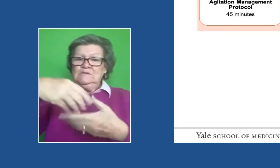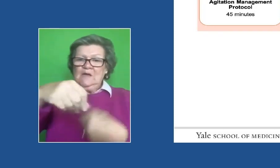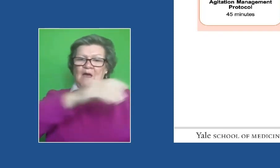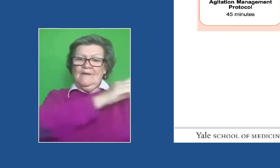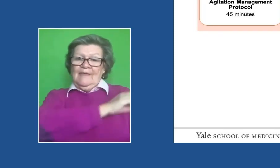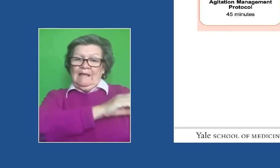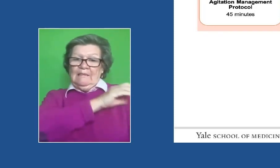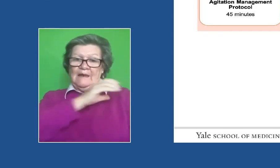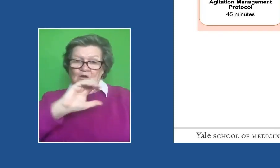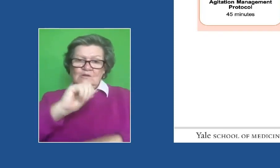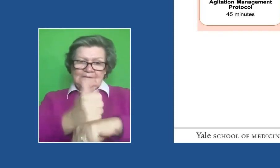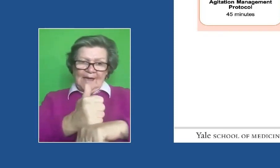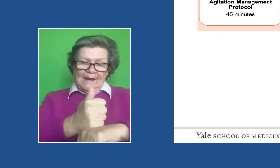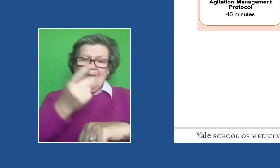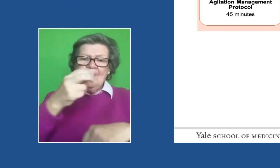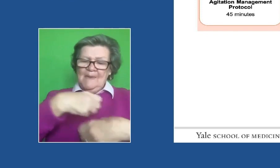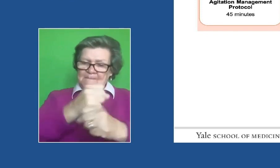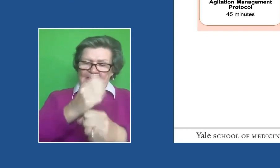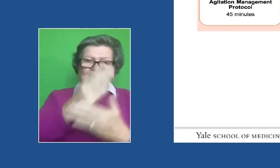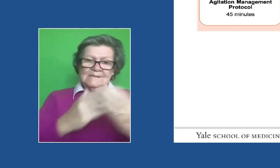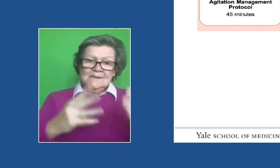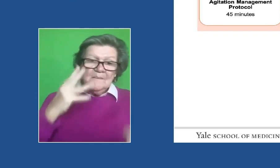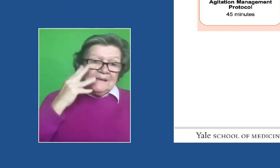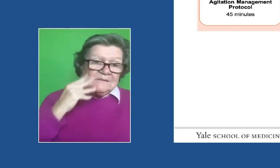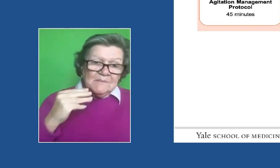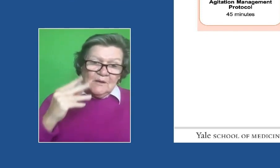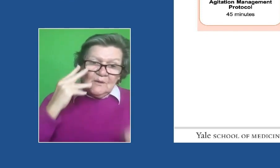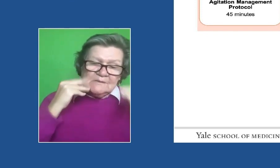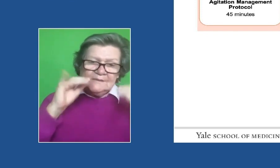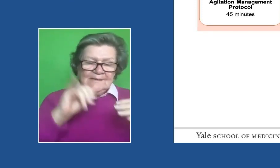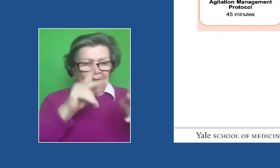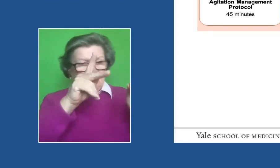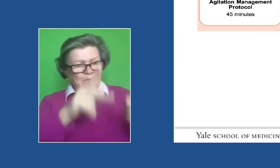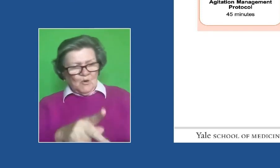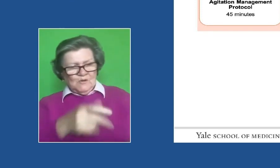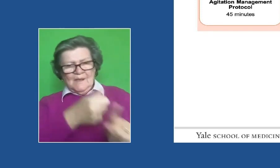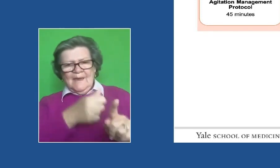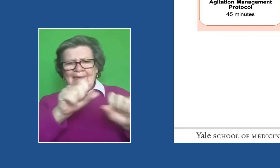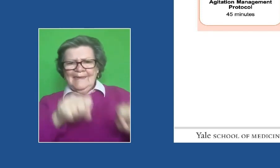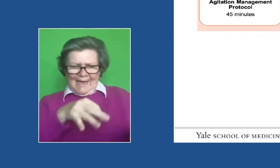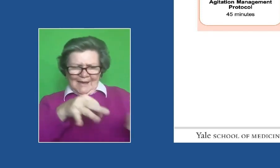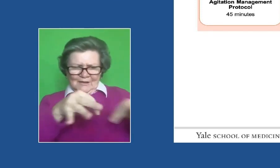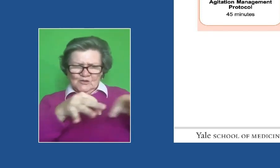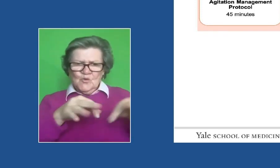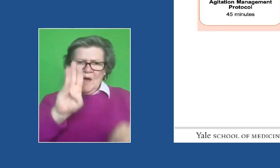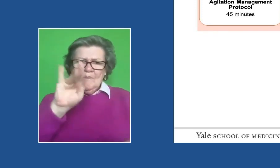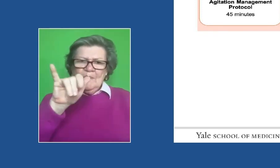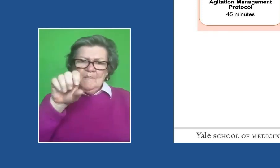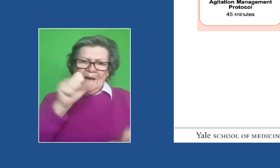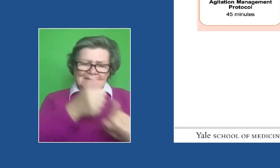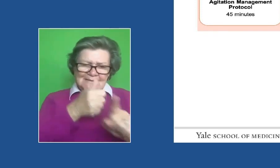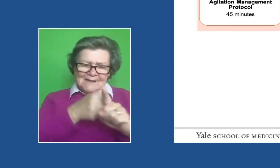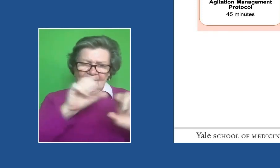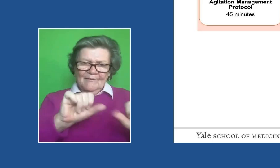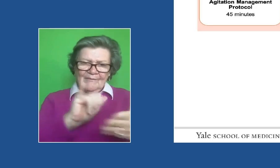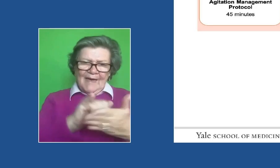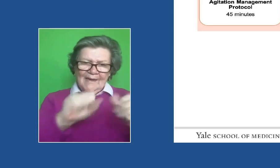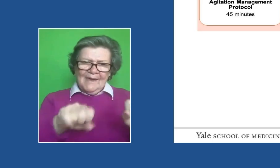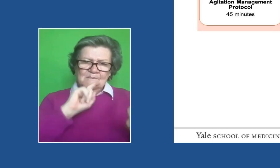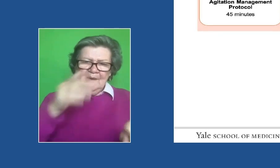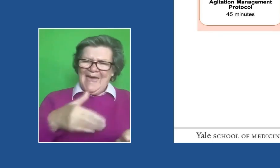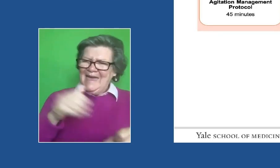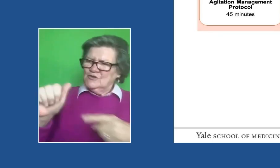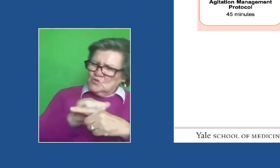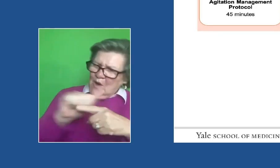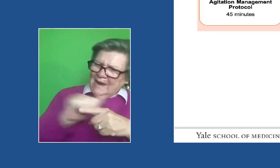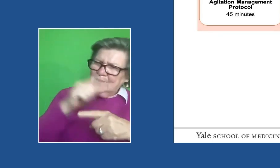And then creating some experiences where the individuals can describe the biases that can be introduced, and doing some training for staff members so that they